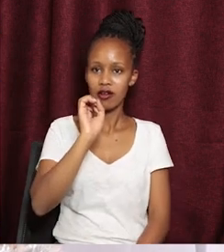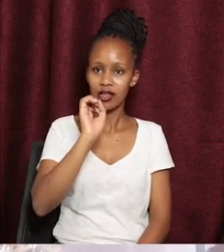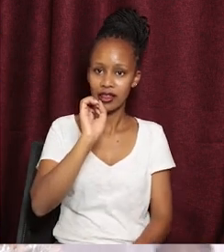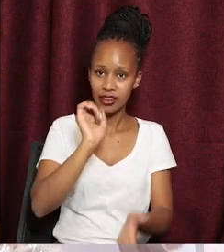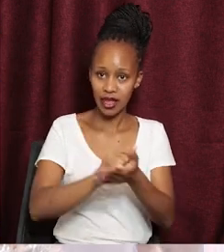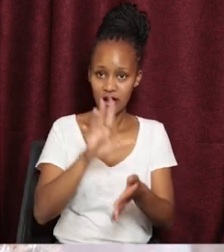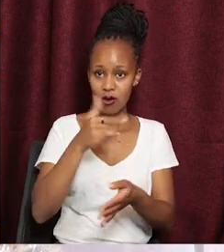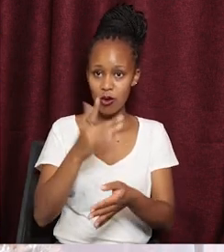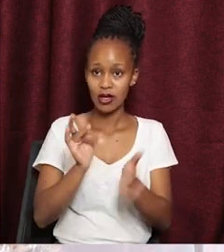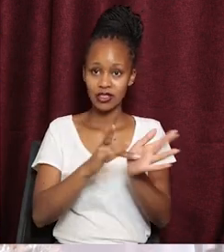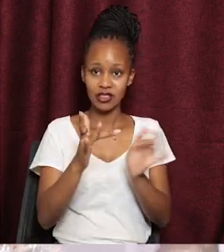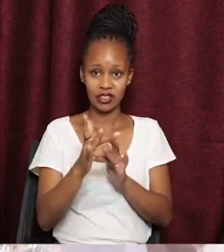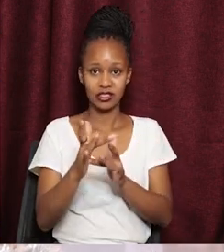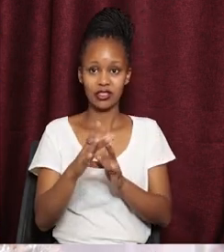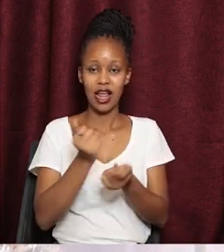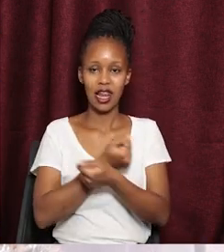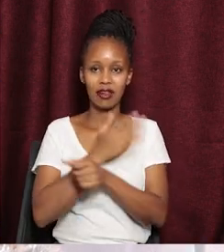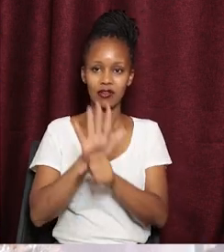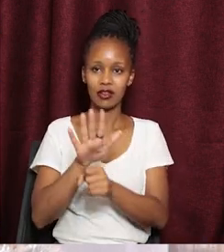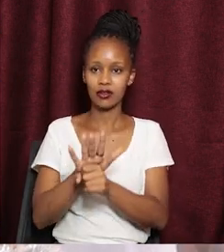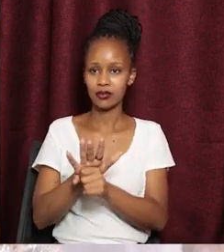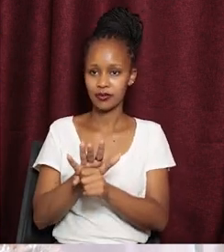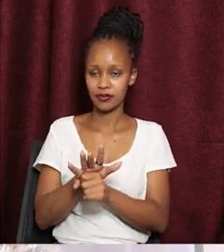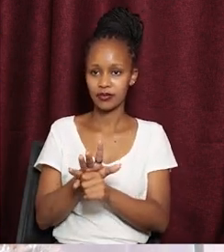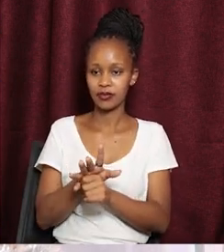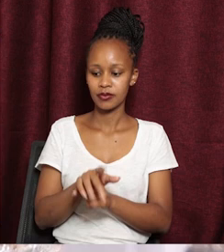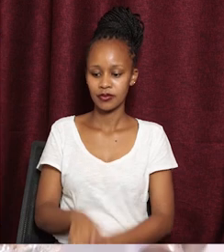one whom Jesus loved,